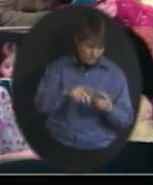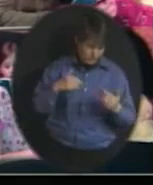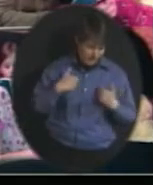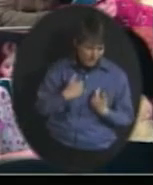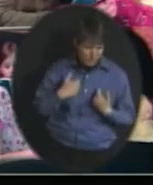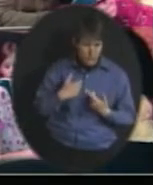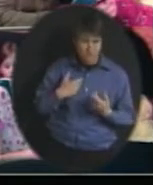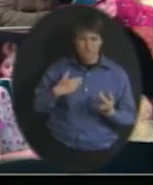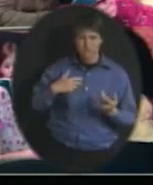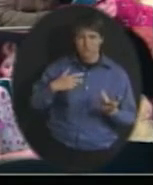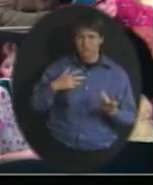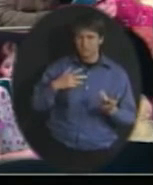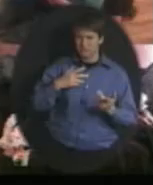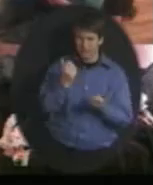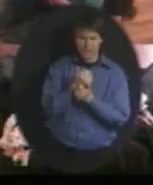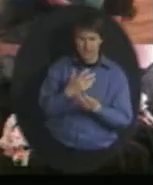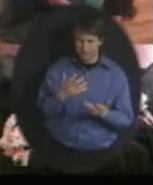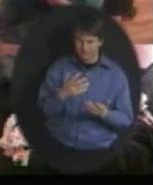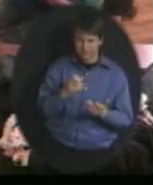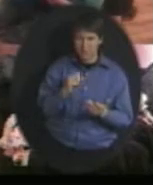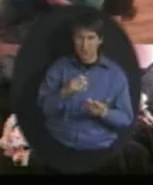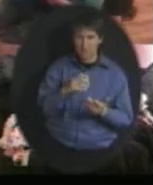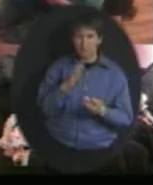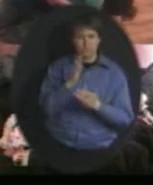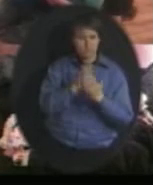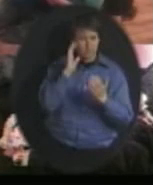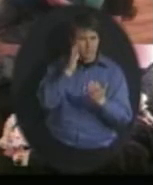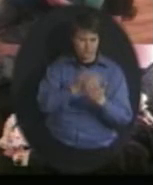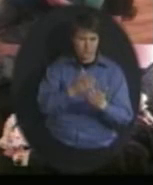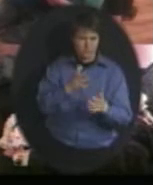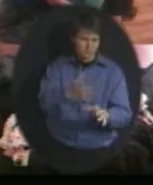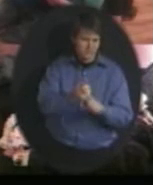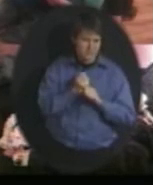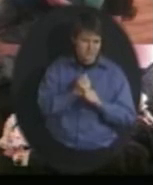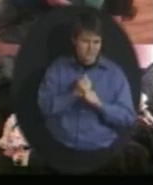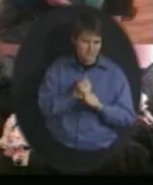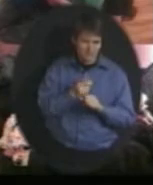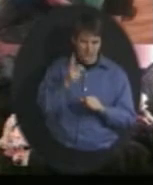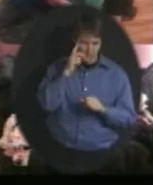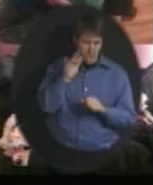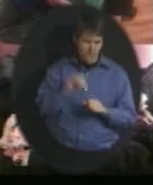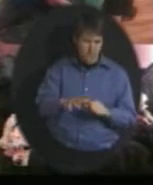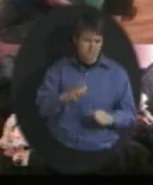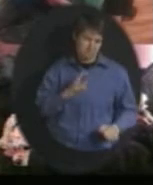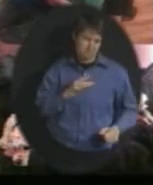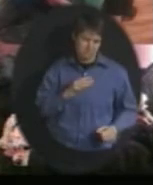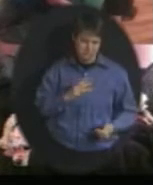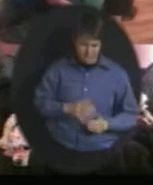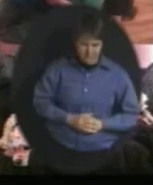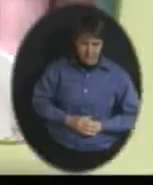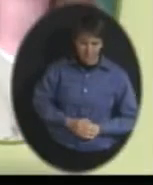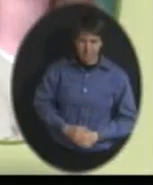their everything. So these are just some pictures that we received, and we thought that was kind of cool.